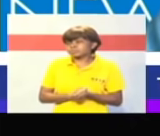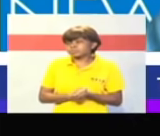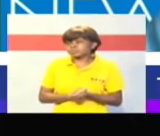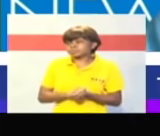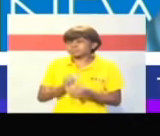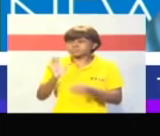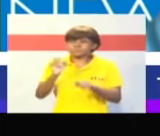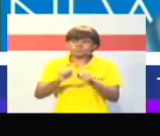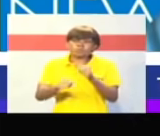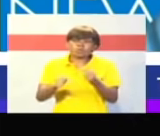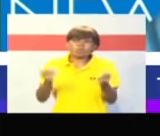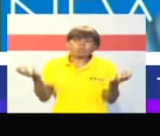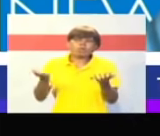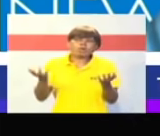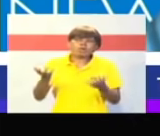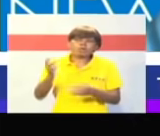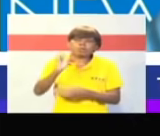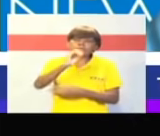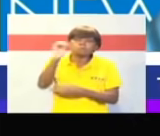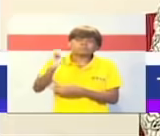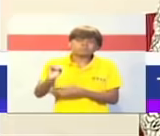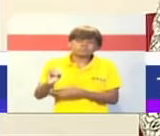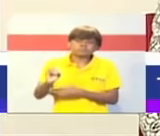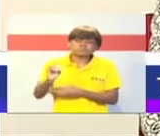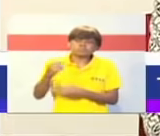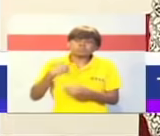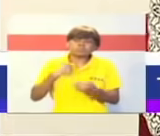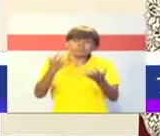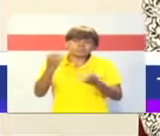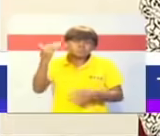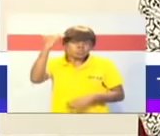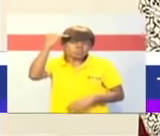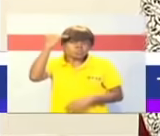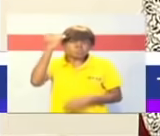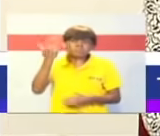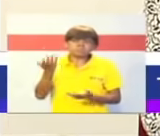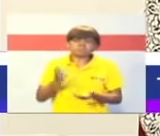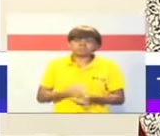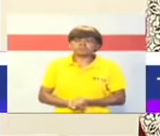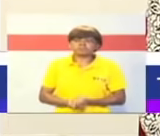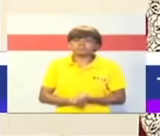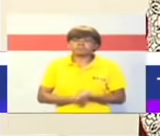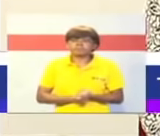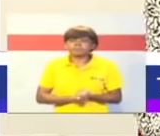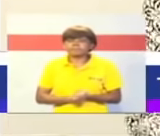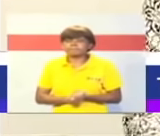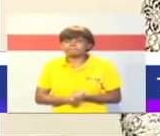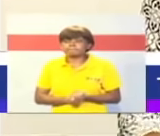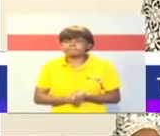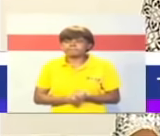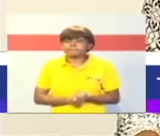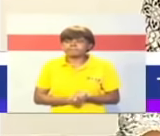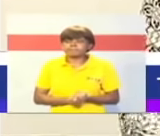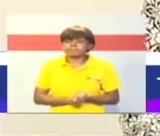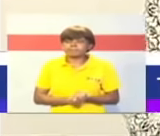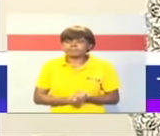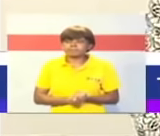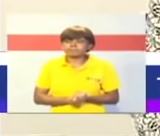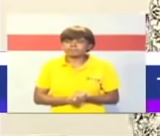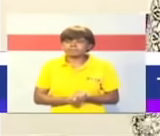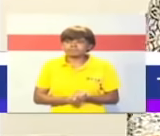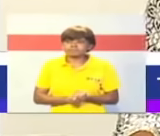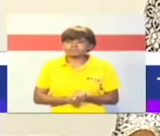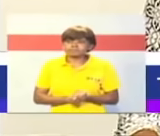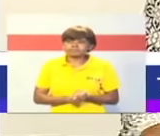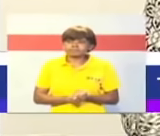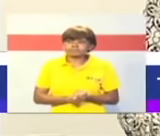percentage, what numbers have been Delta and other variants? Thank you. Okay, so before I answer that question, I just want to make it very,